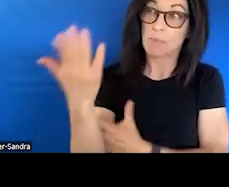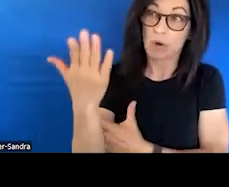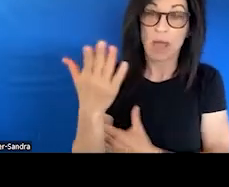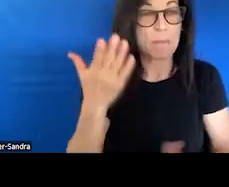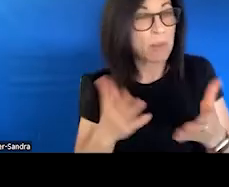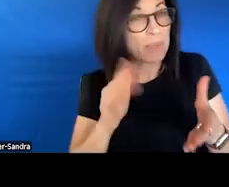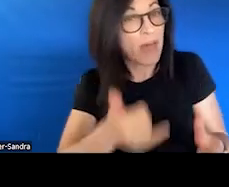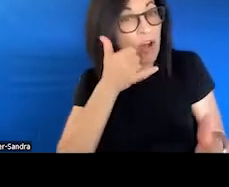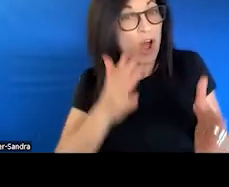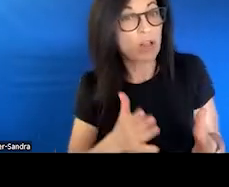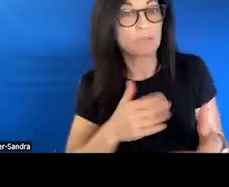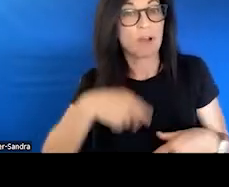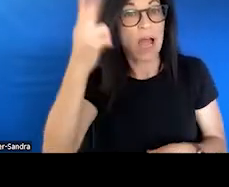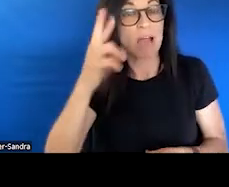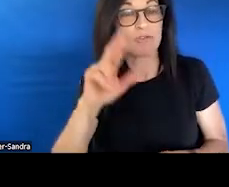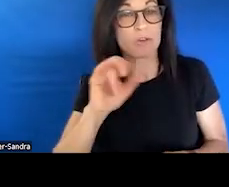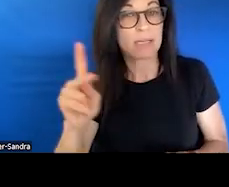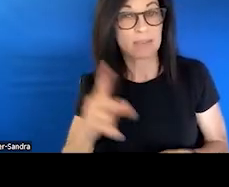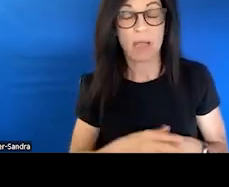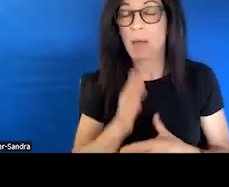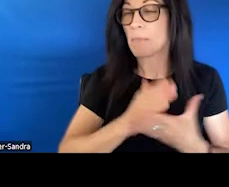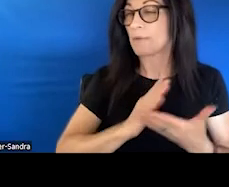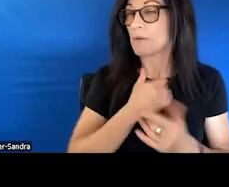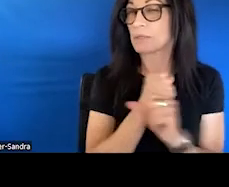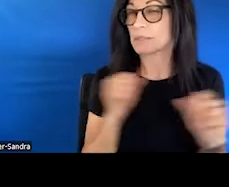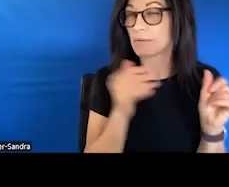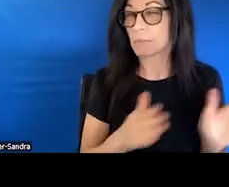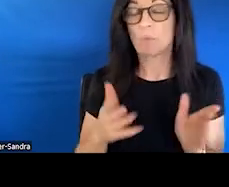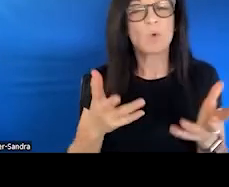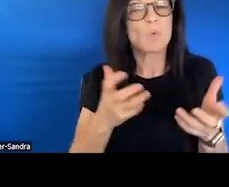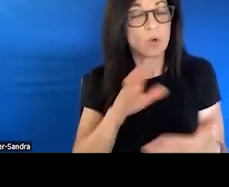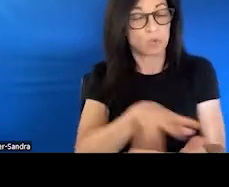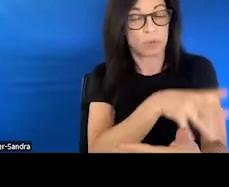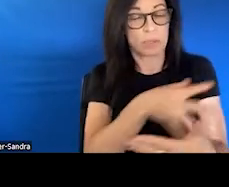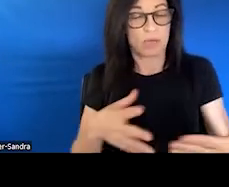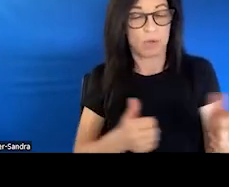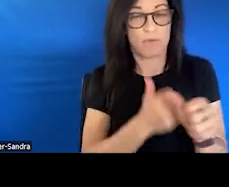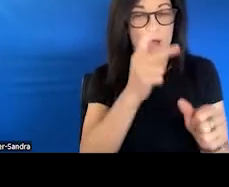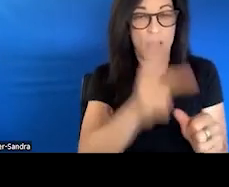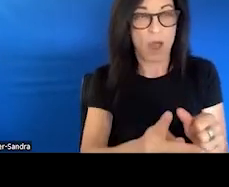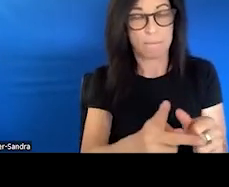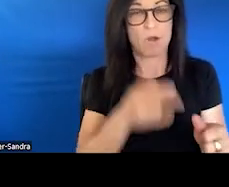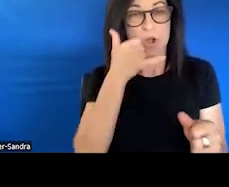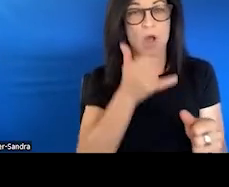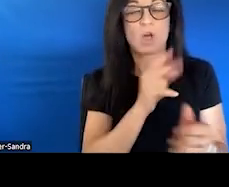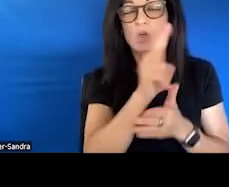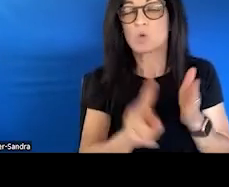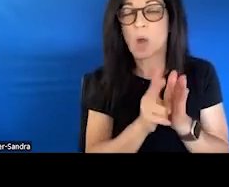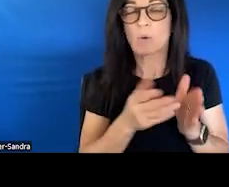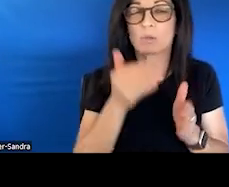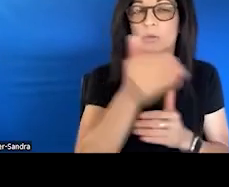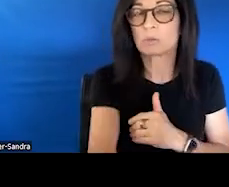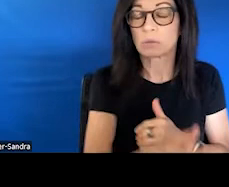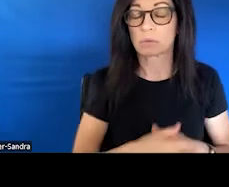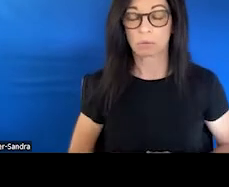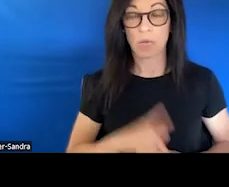high risk. And as part of our safety plan, we want to schedule a follow-up call 2 hours from now. We need to have the